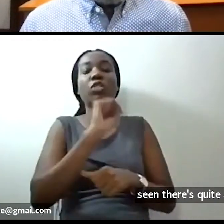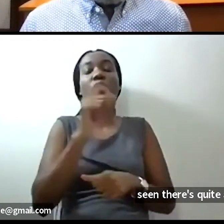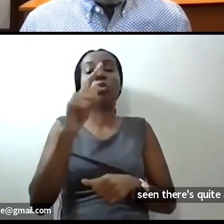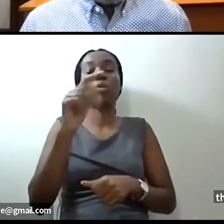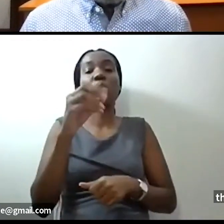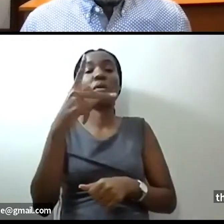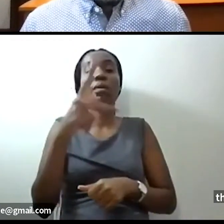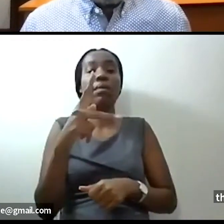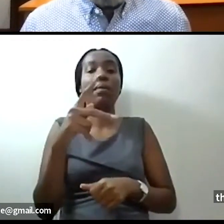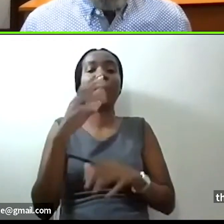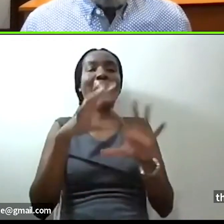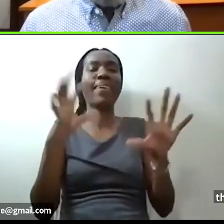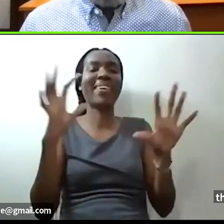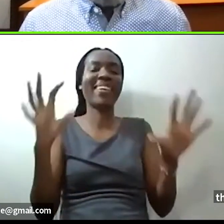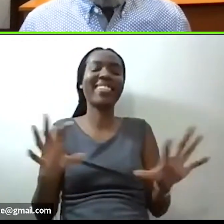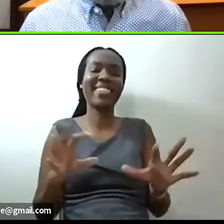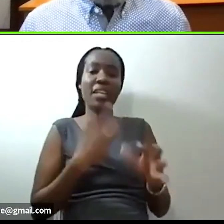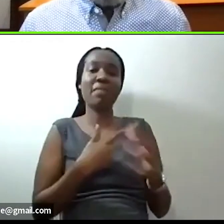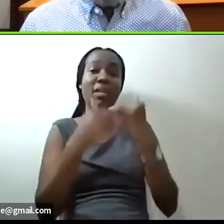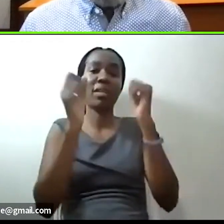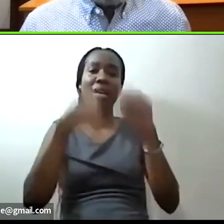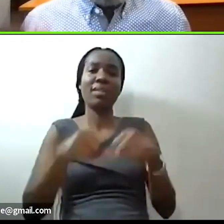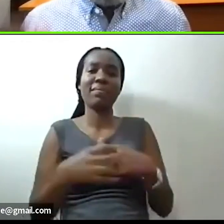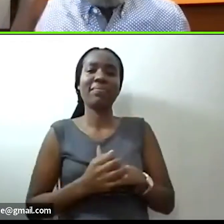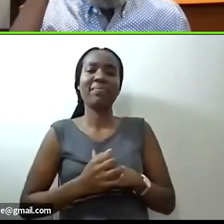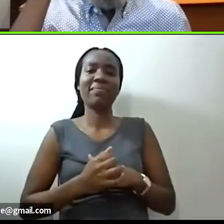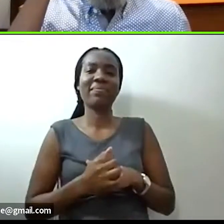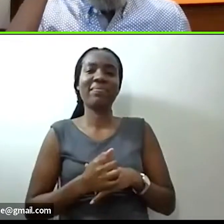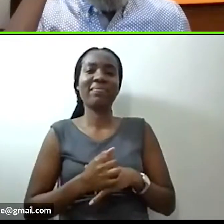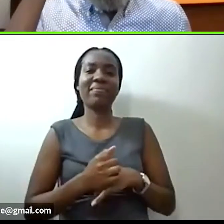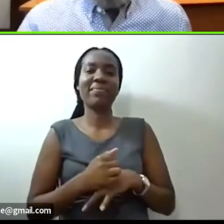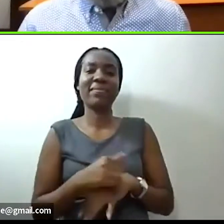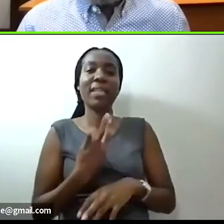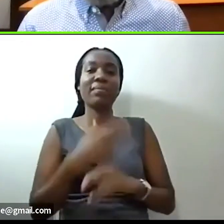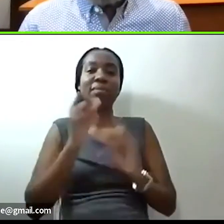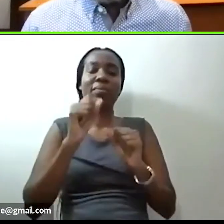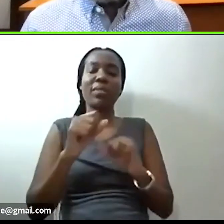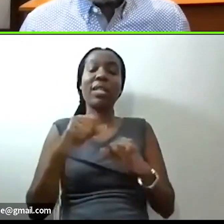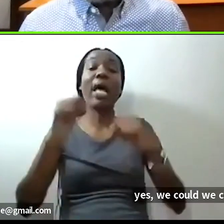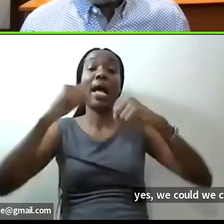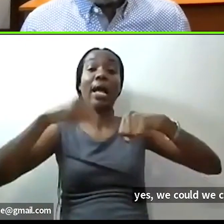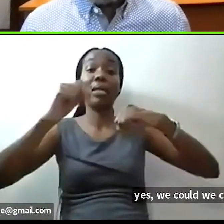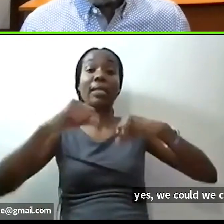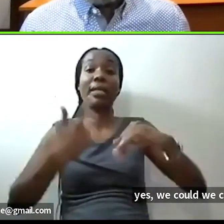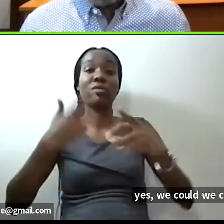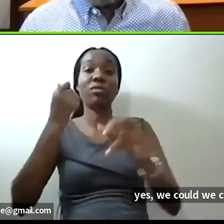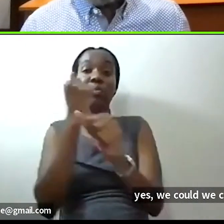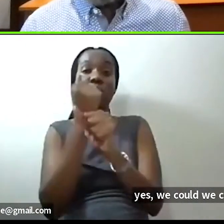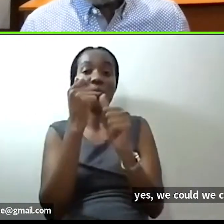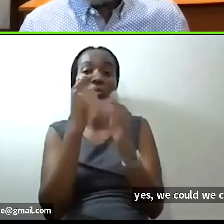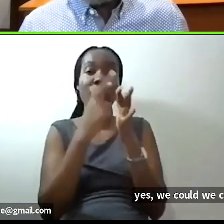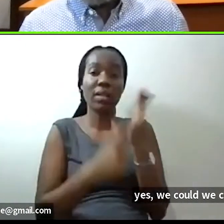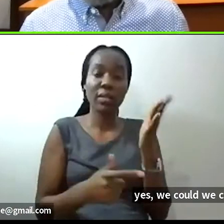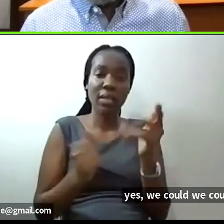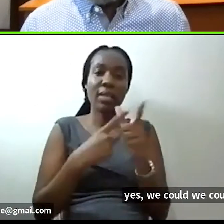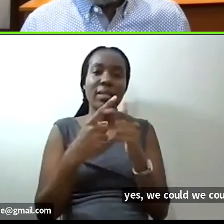partner. Yes, we could. We can agree on what to do. We can discuss it and see how we can do this. And we